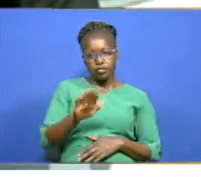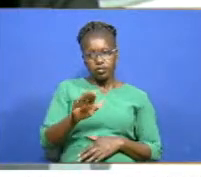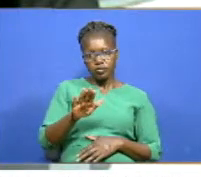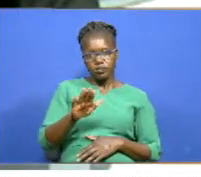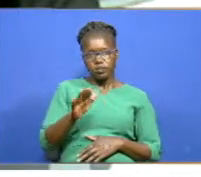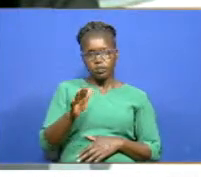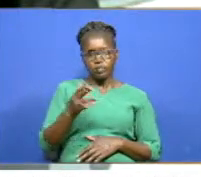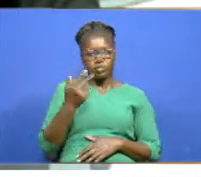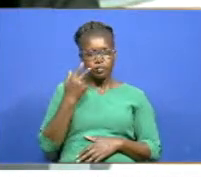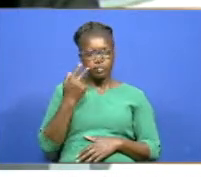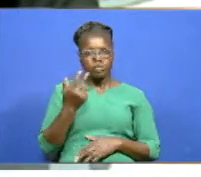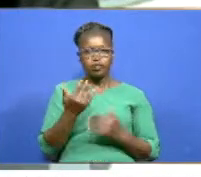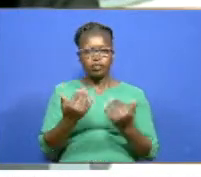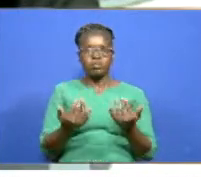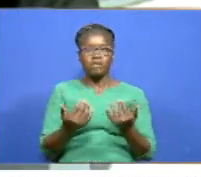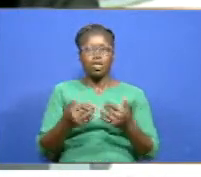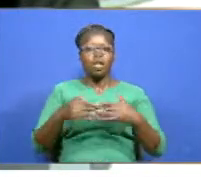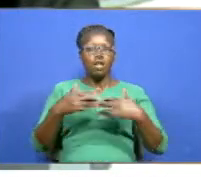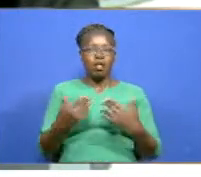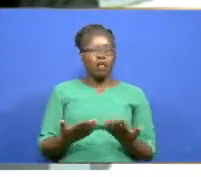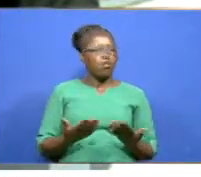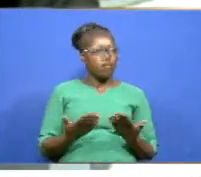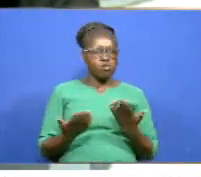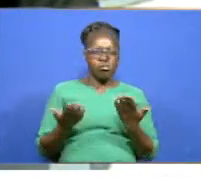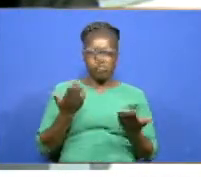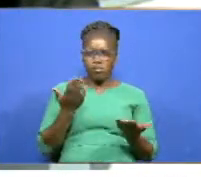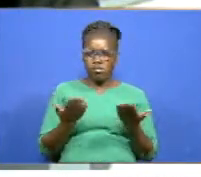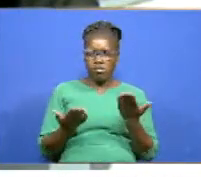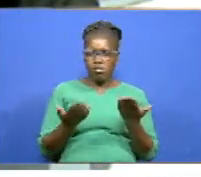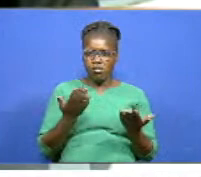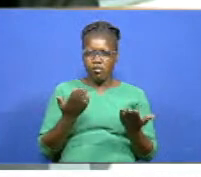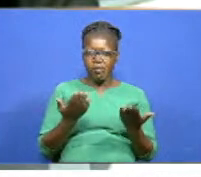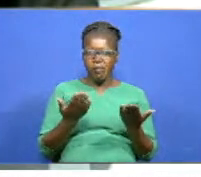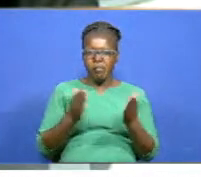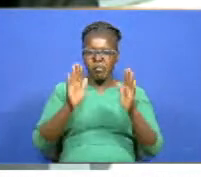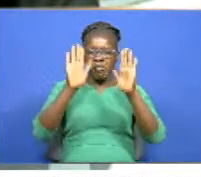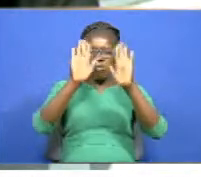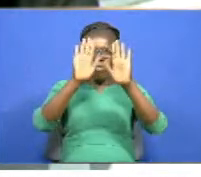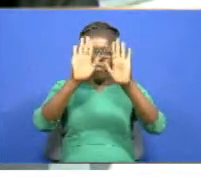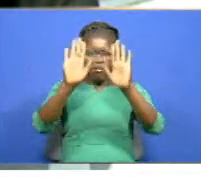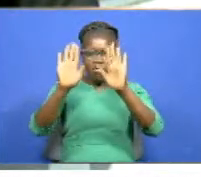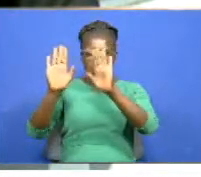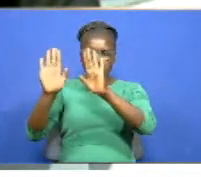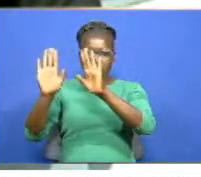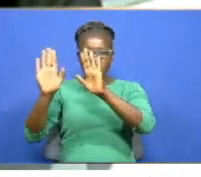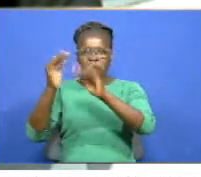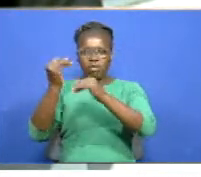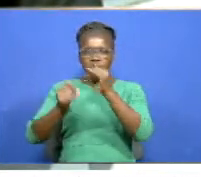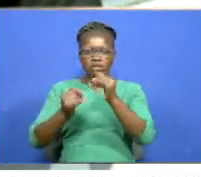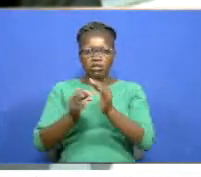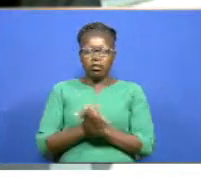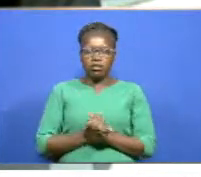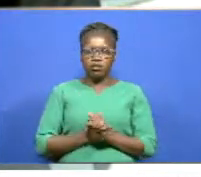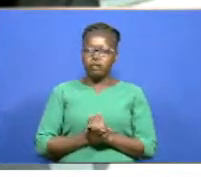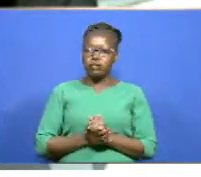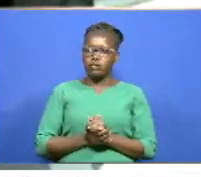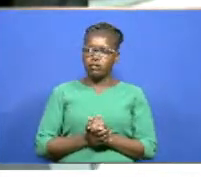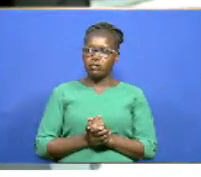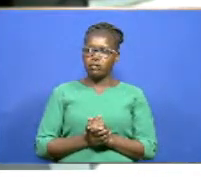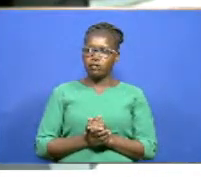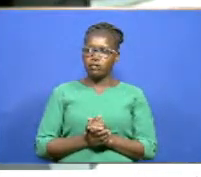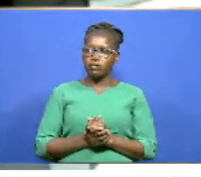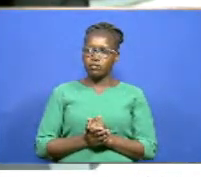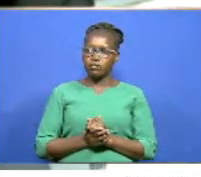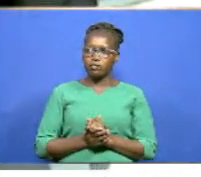looking at. How can you rate the campaigns that have just concluded? The